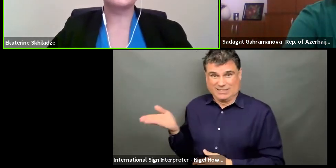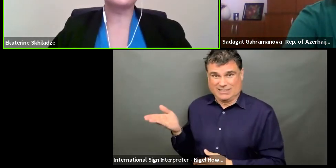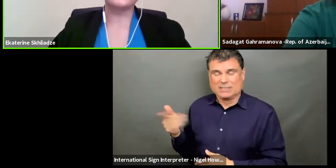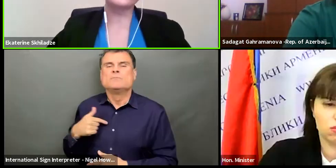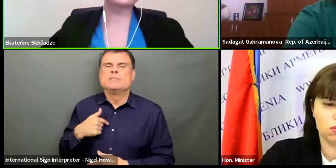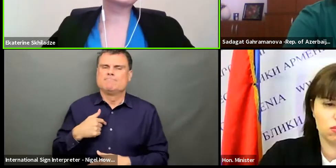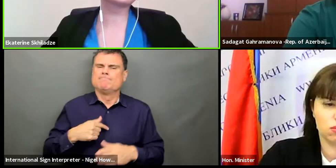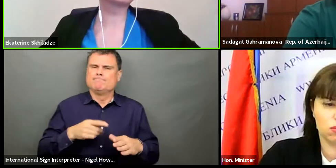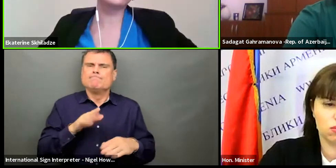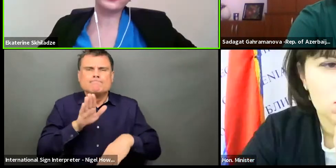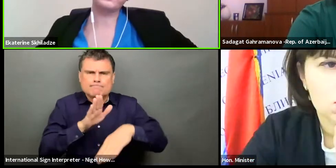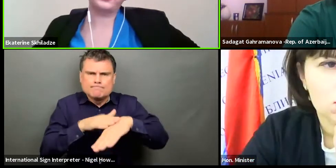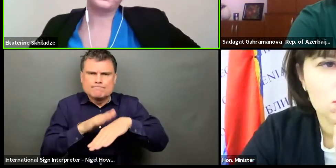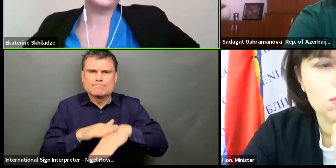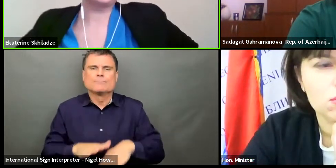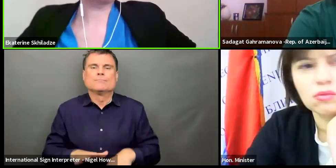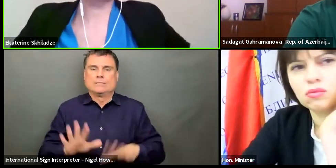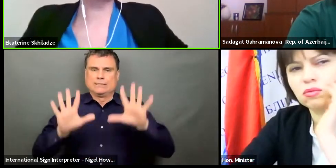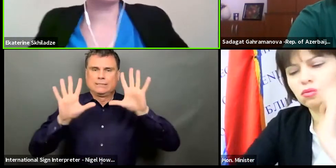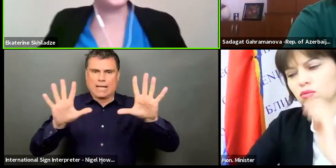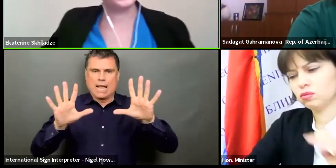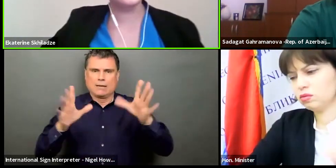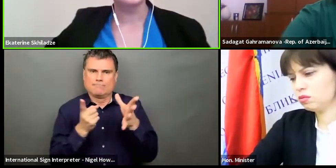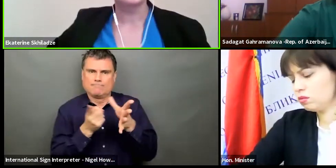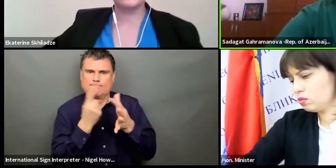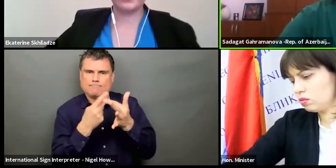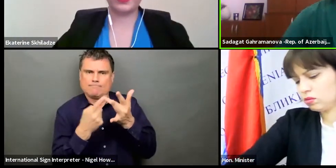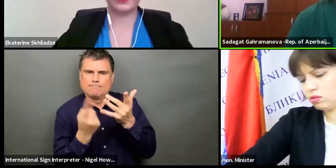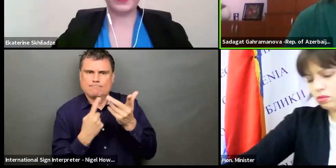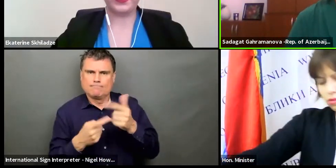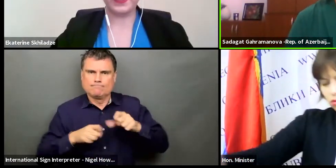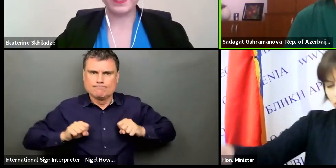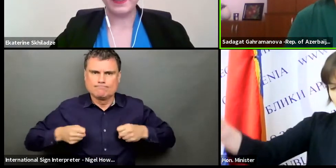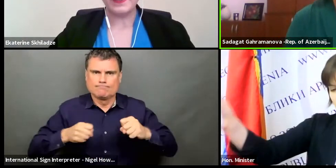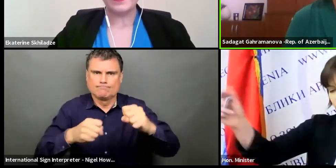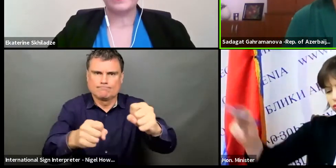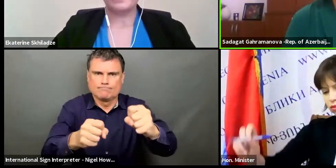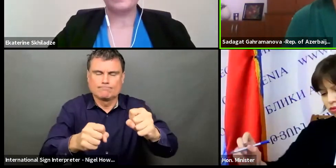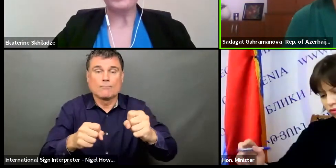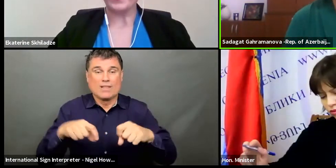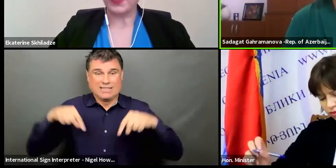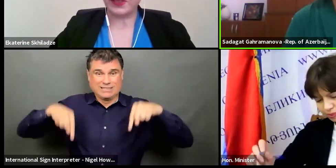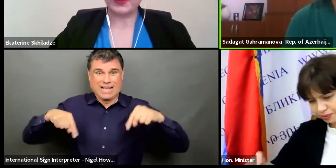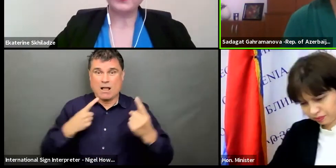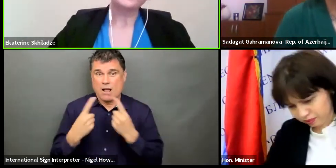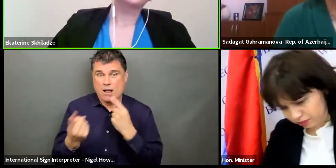action. The dialogue is just an entry point to take this forward at country levels.